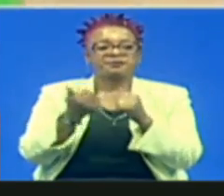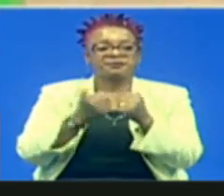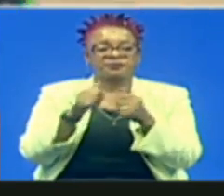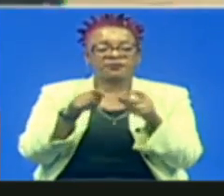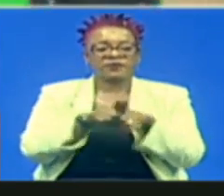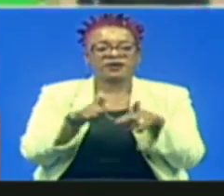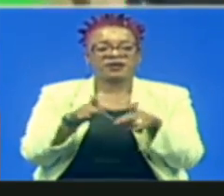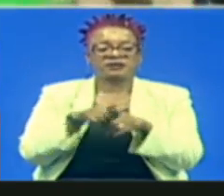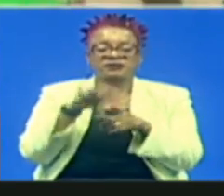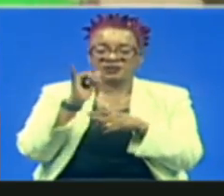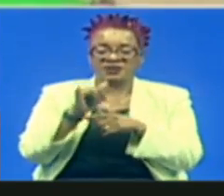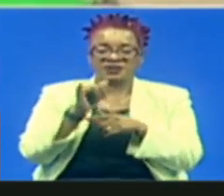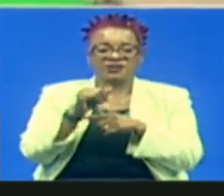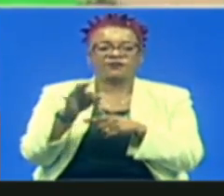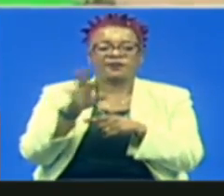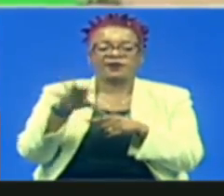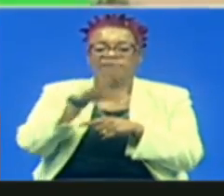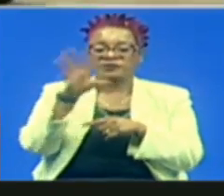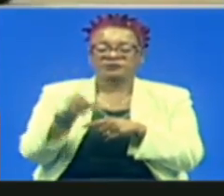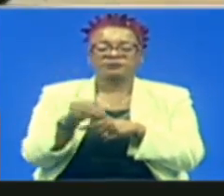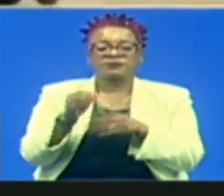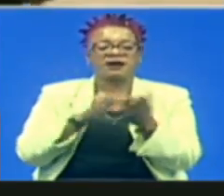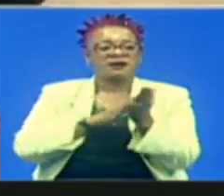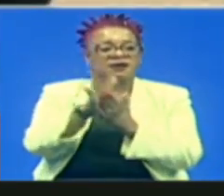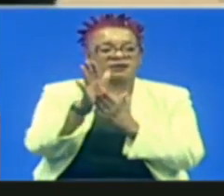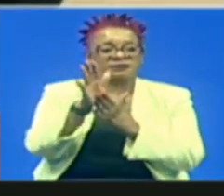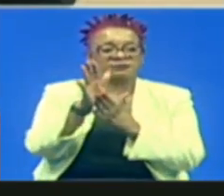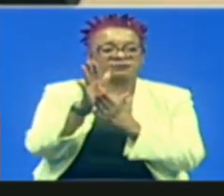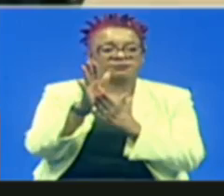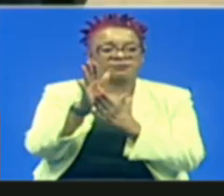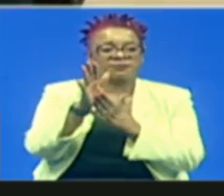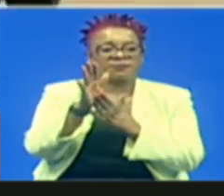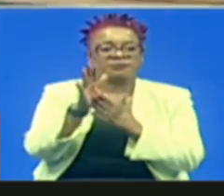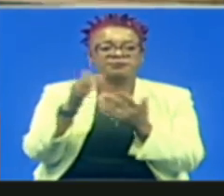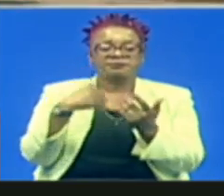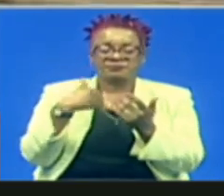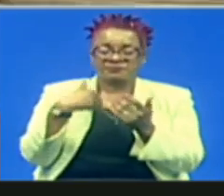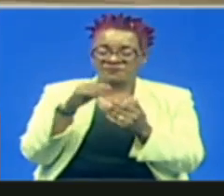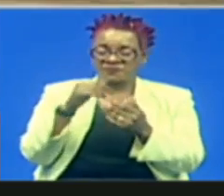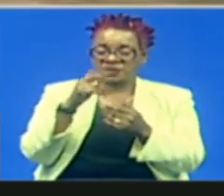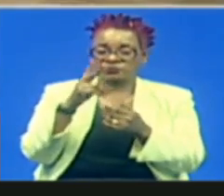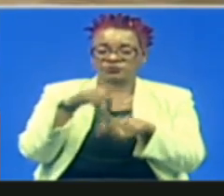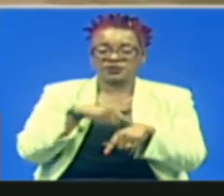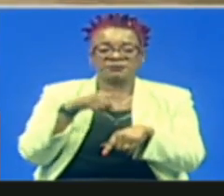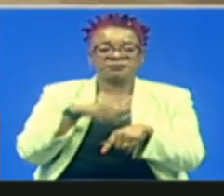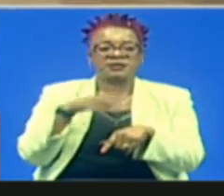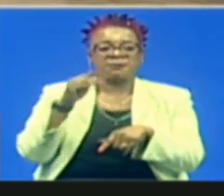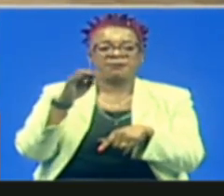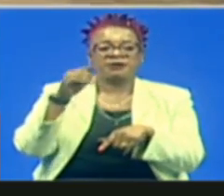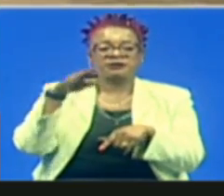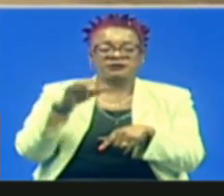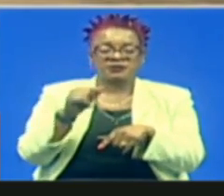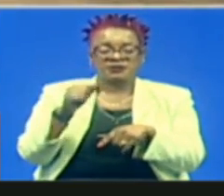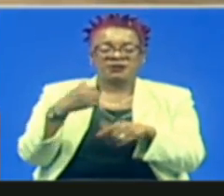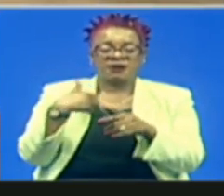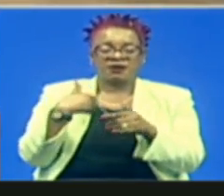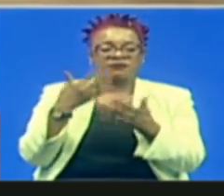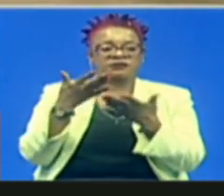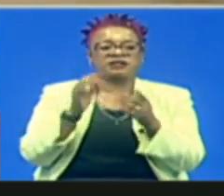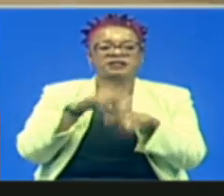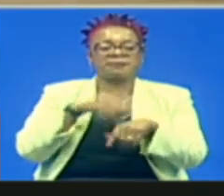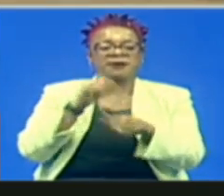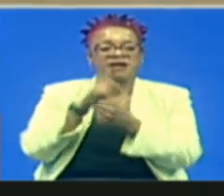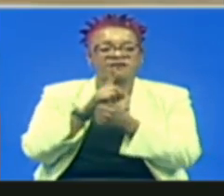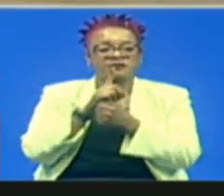as a round of the Africa Rally Championship. Reigning two-time Africa champion Manvir Barian will be first off the ramp at 11